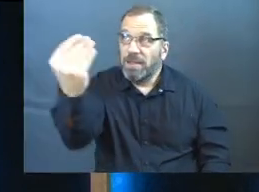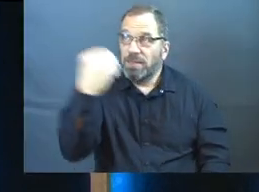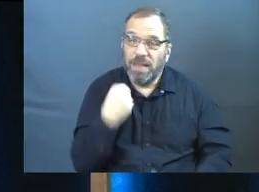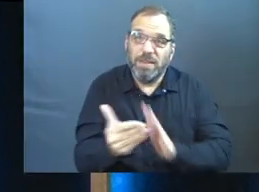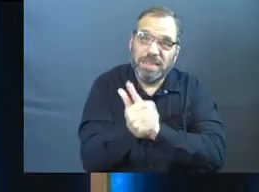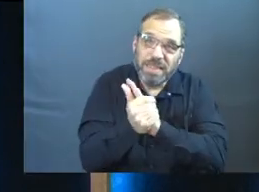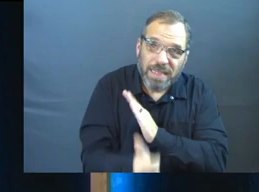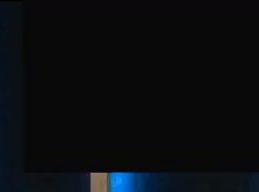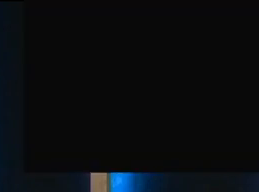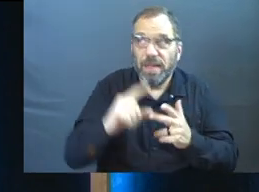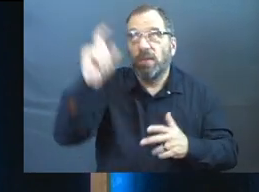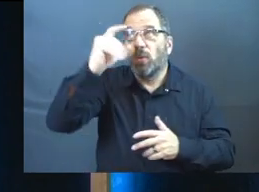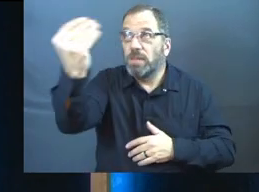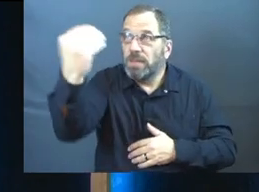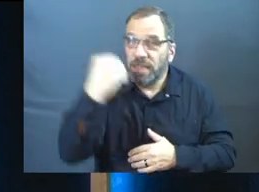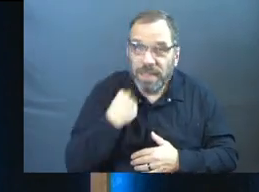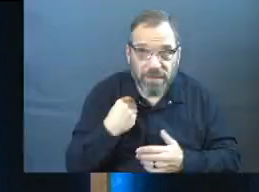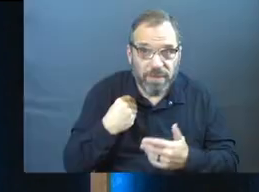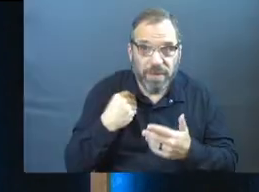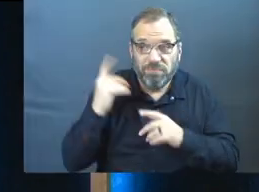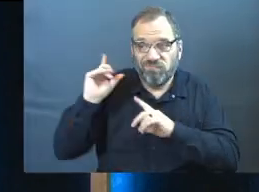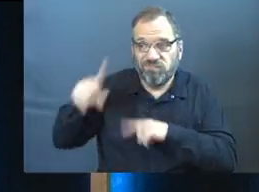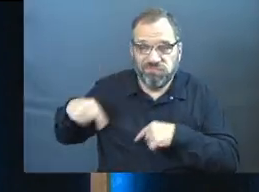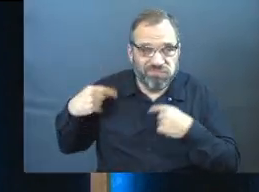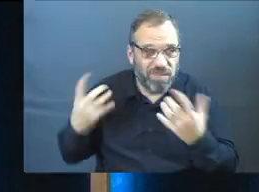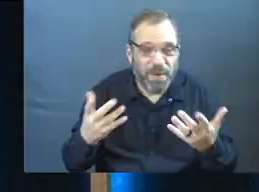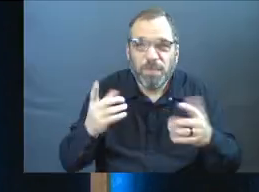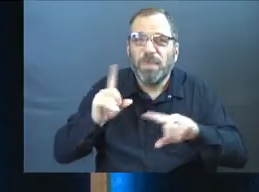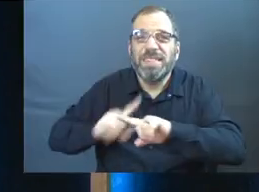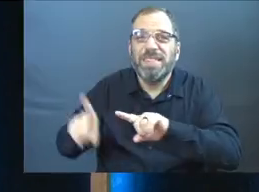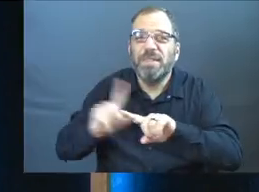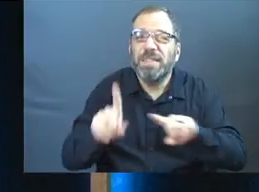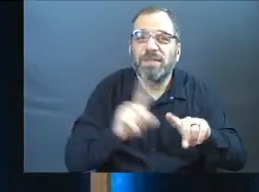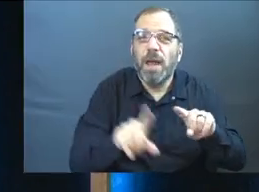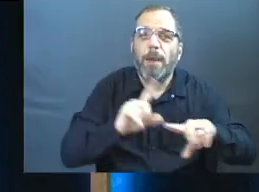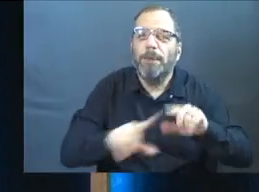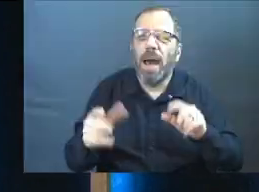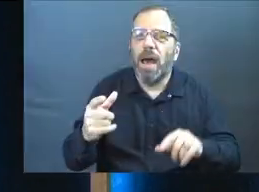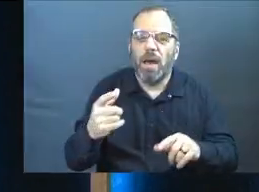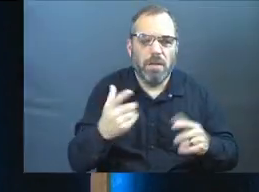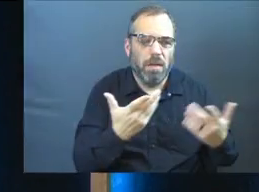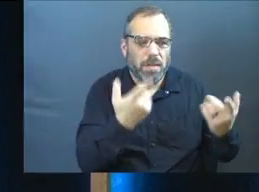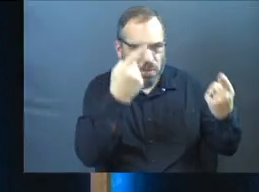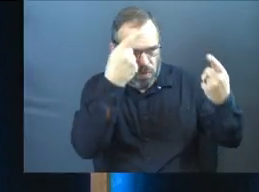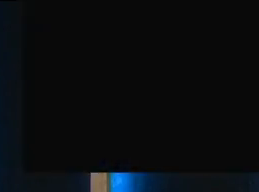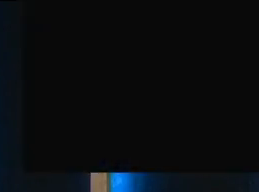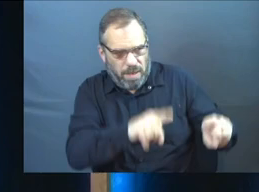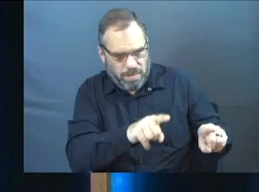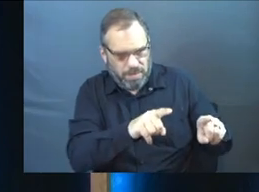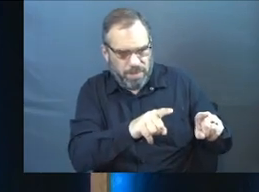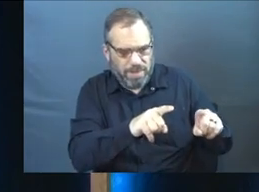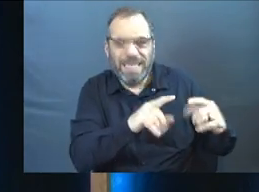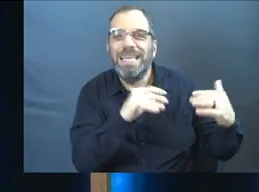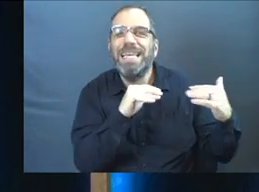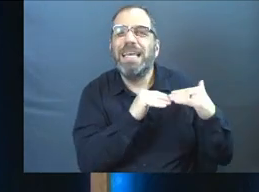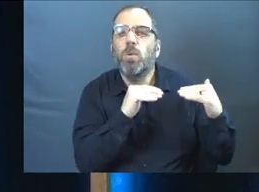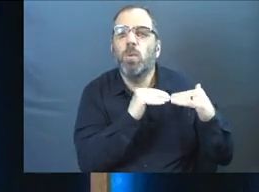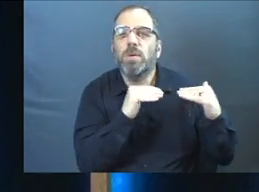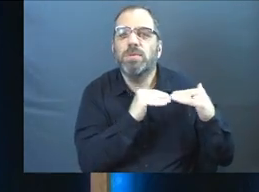gifted us and the wisdom that he's given us over the years and different things like that. But we're going to come together as, hear this,